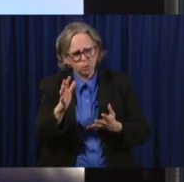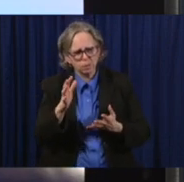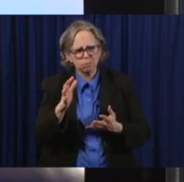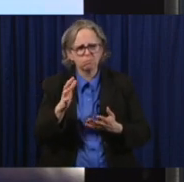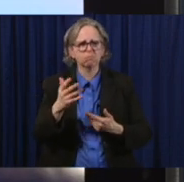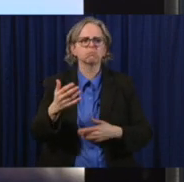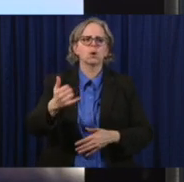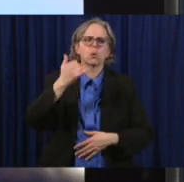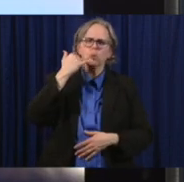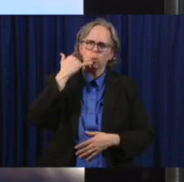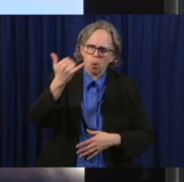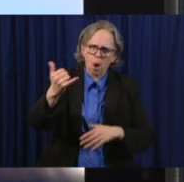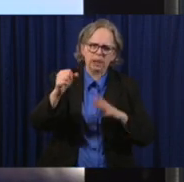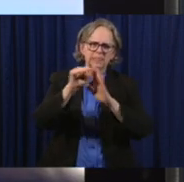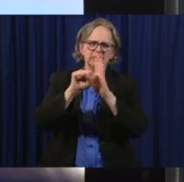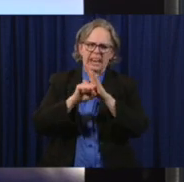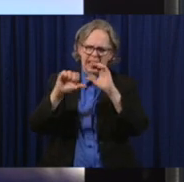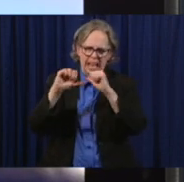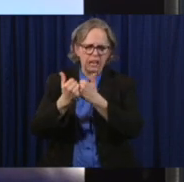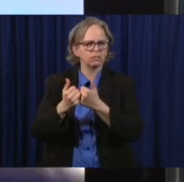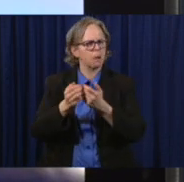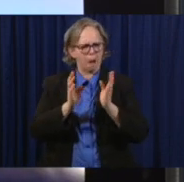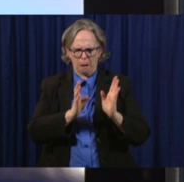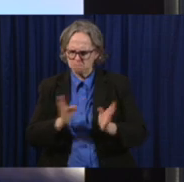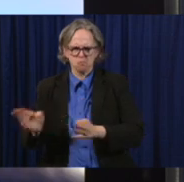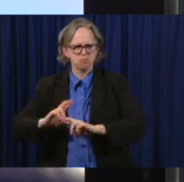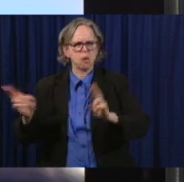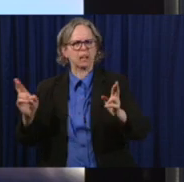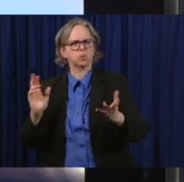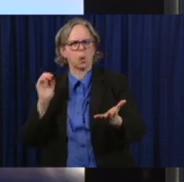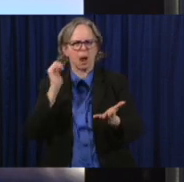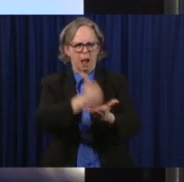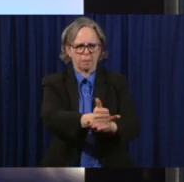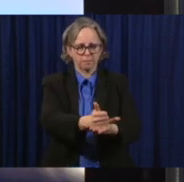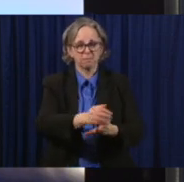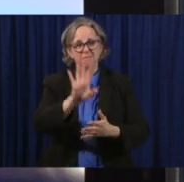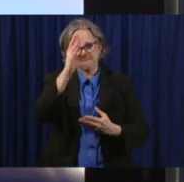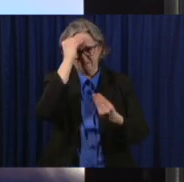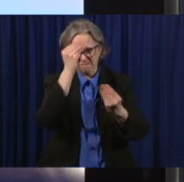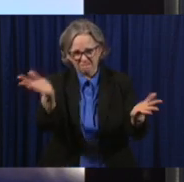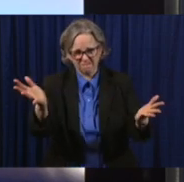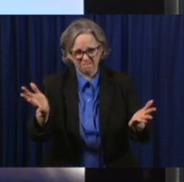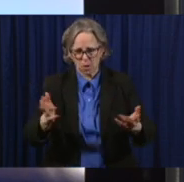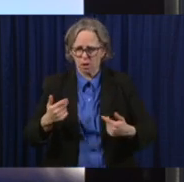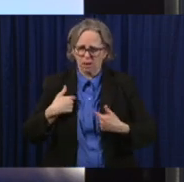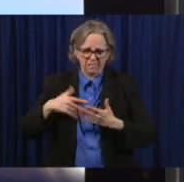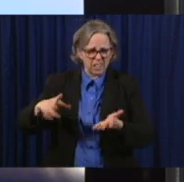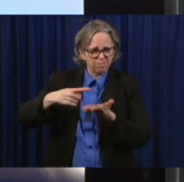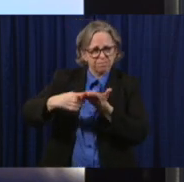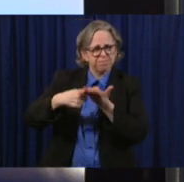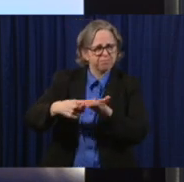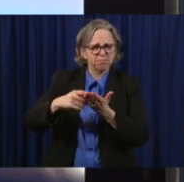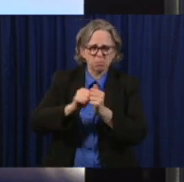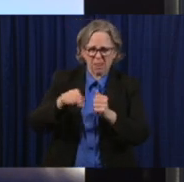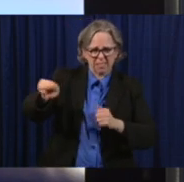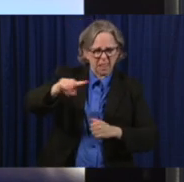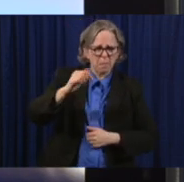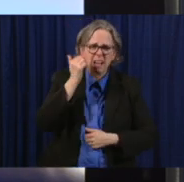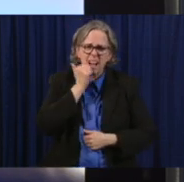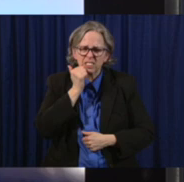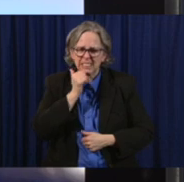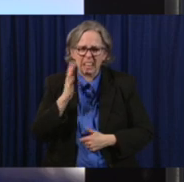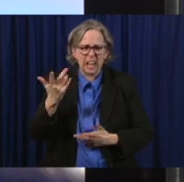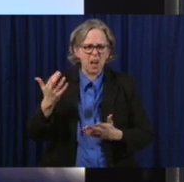ready. And I must tell you, we've been in constant conversation about what should their role look like as